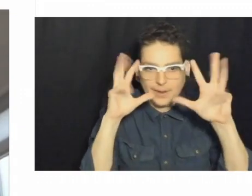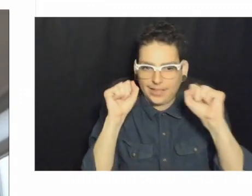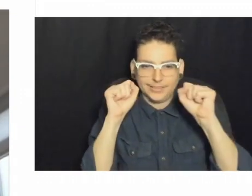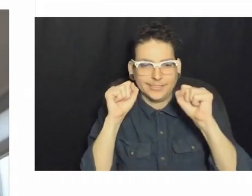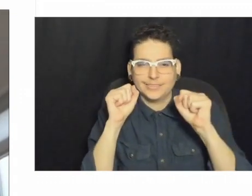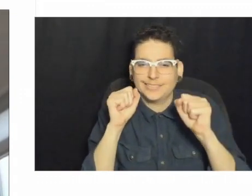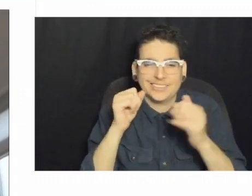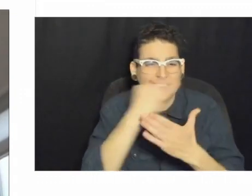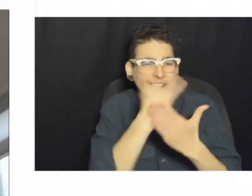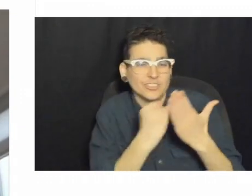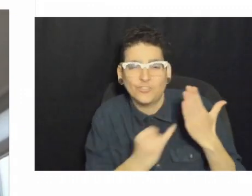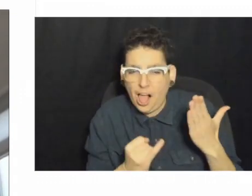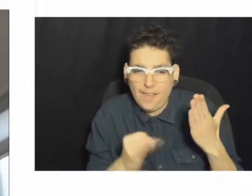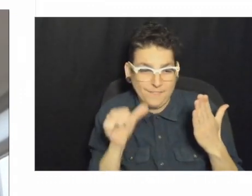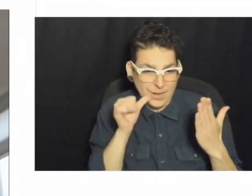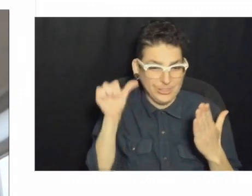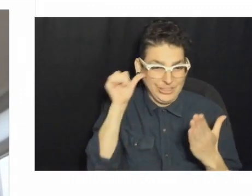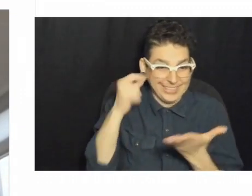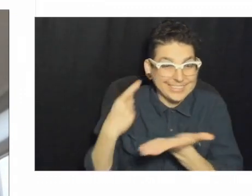into this